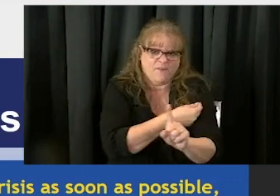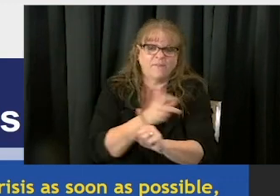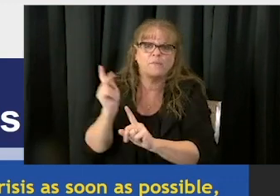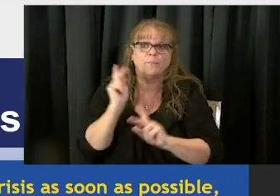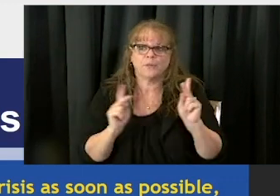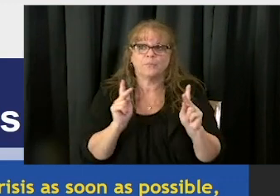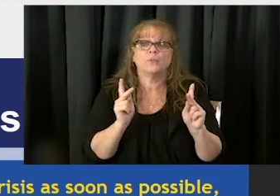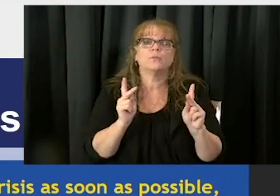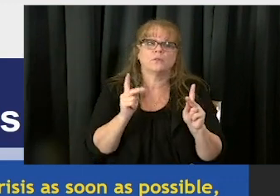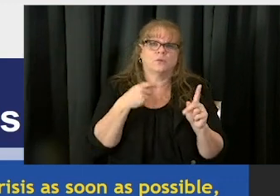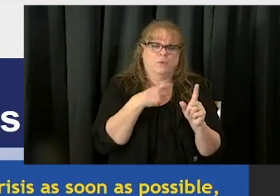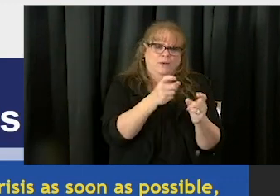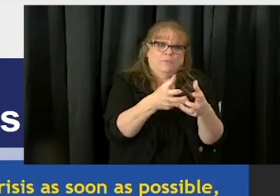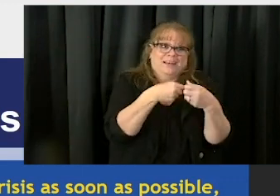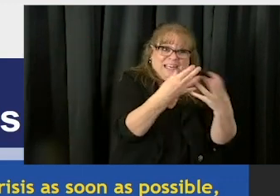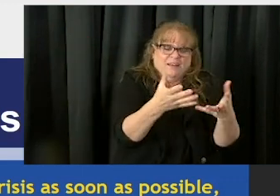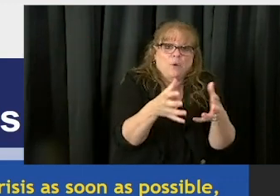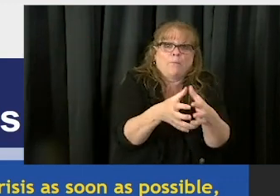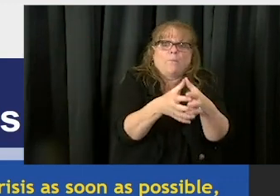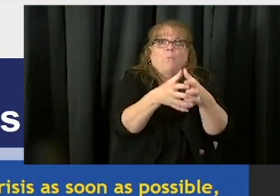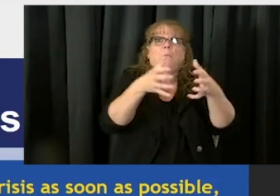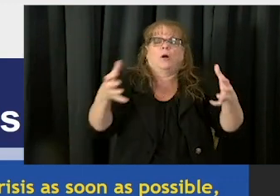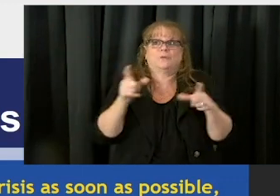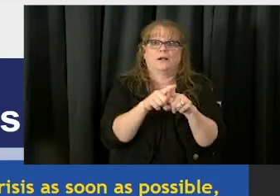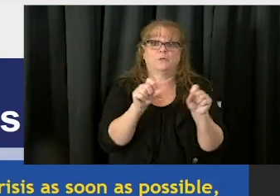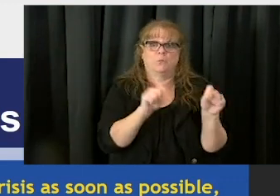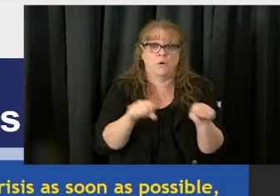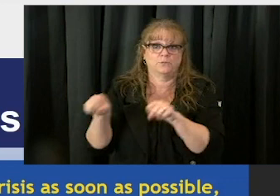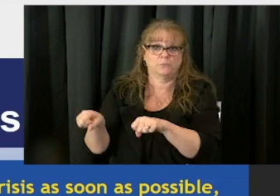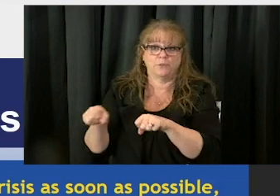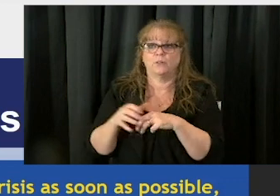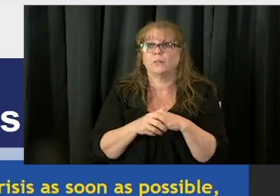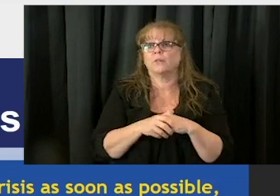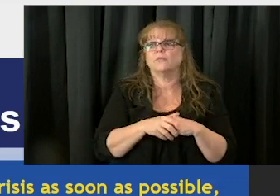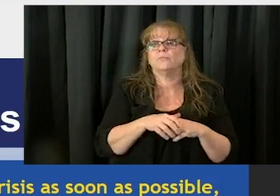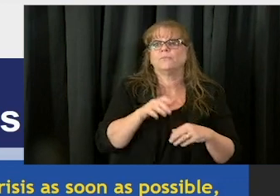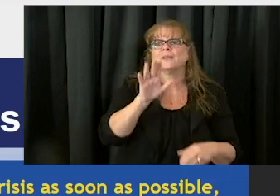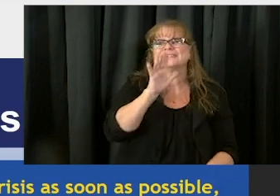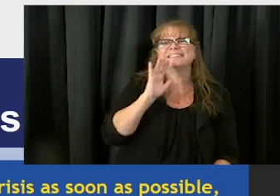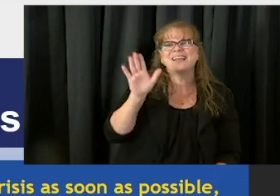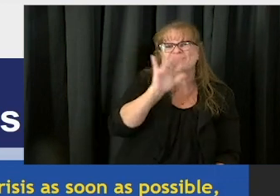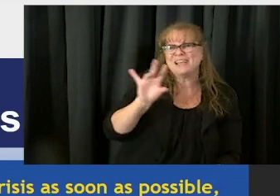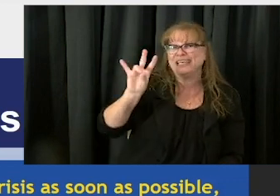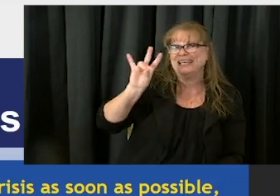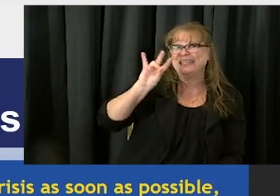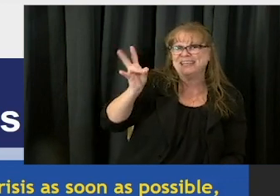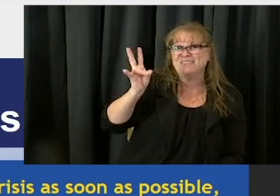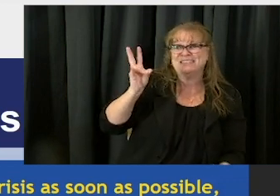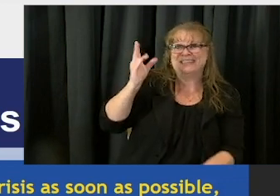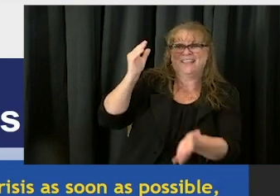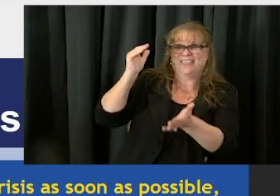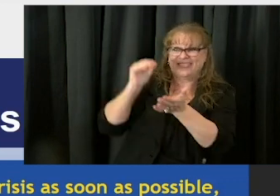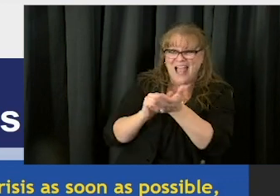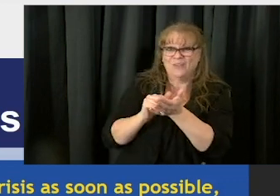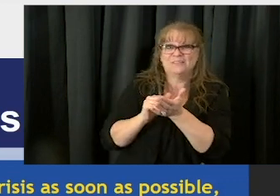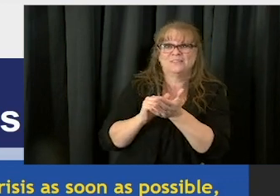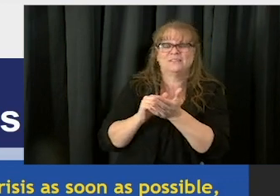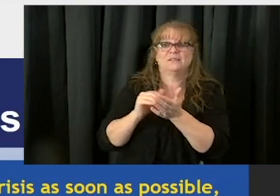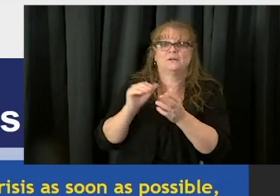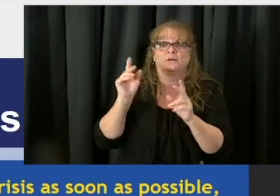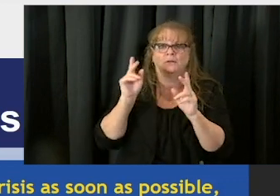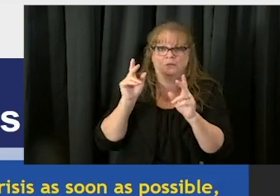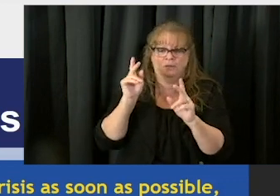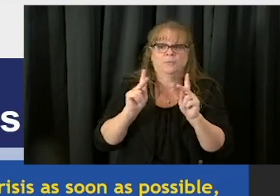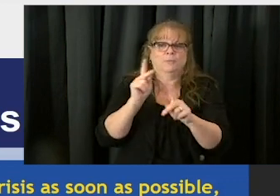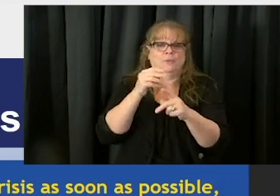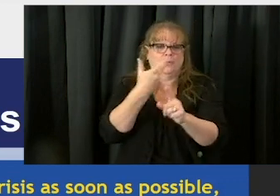vaccines per week. Although we expect this to increase as new vaccines come on the market, hopefully in February and